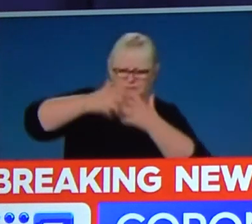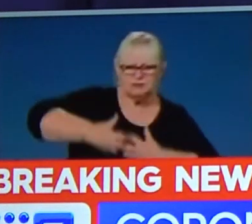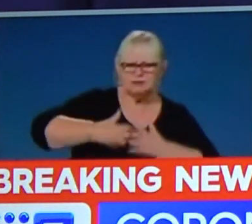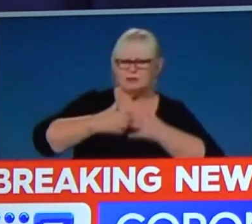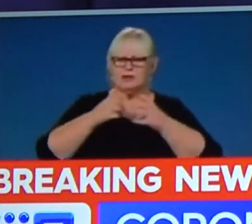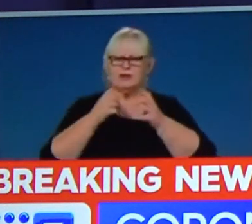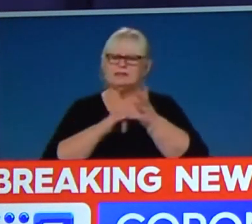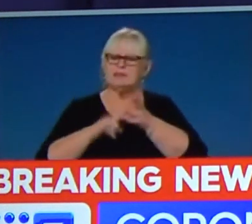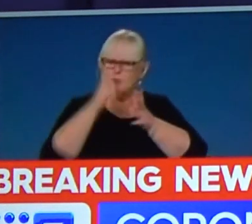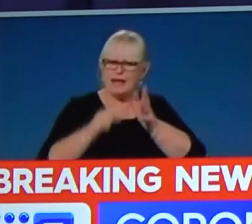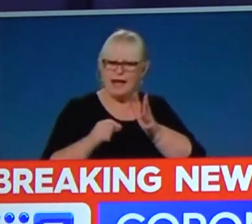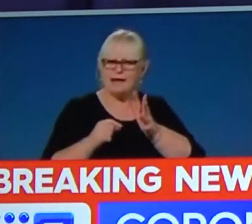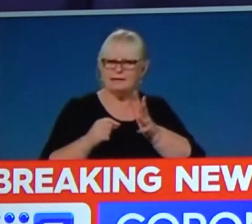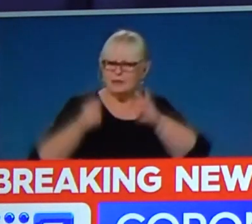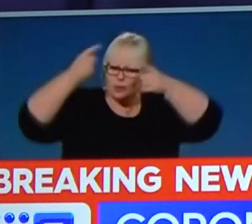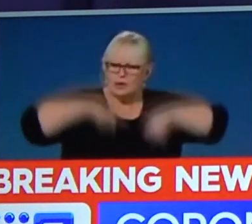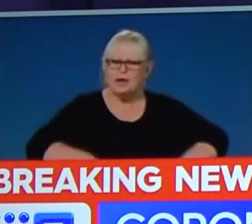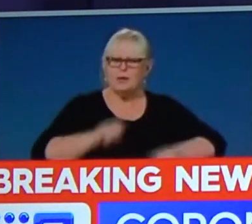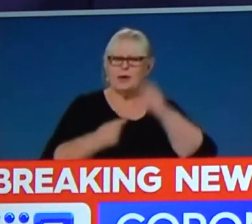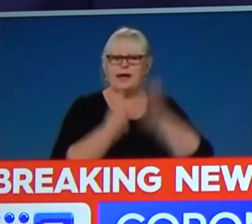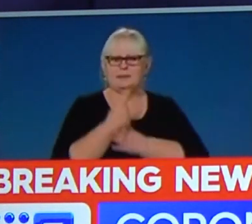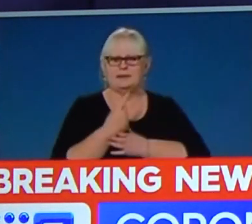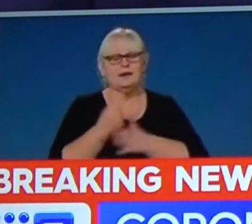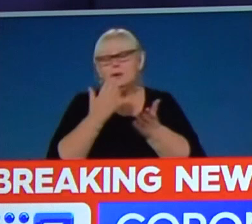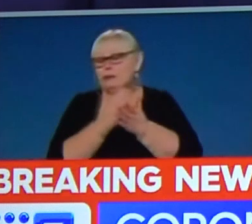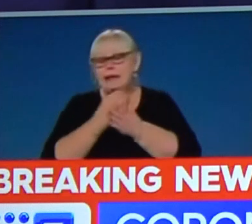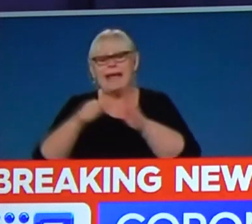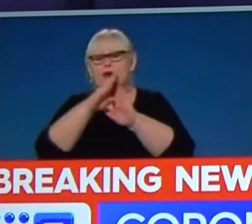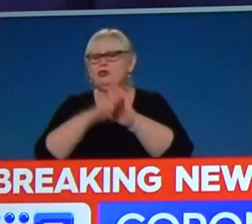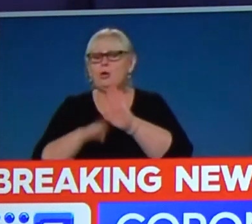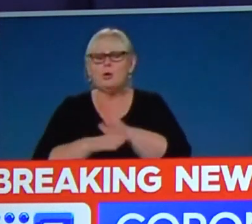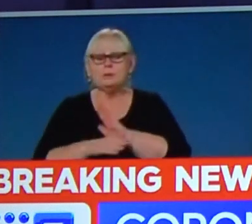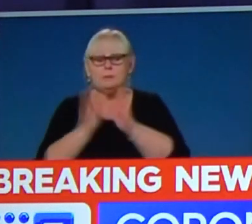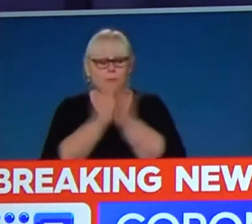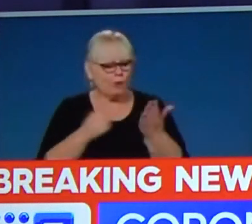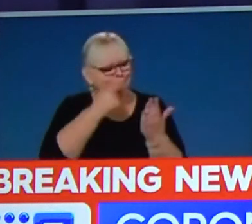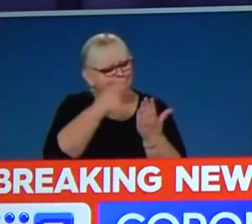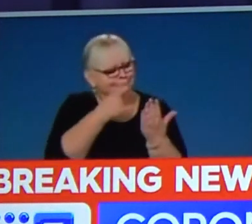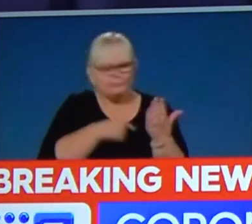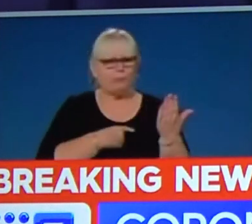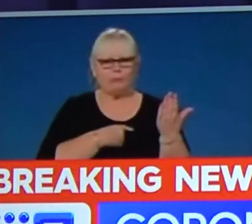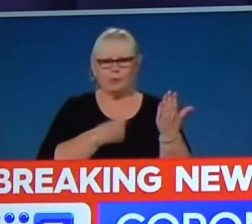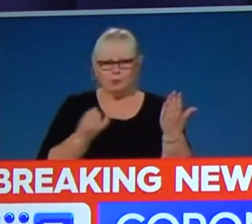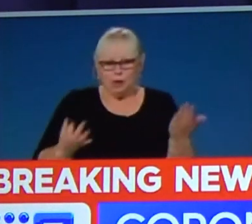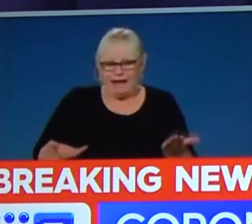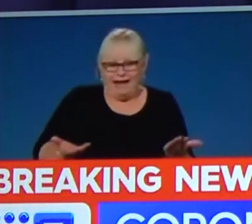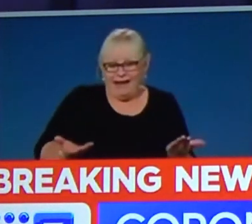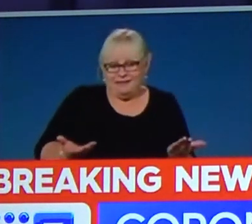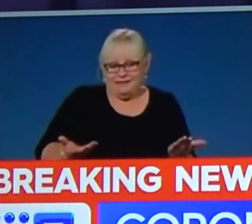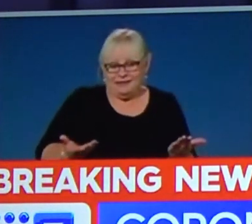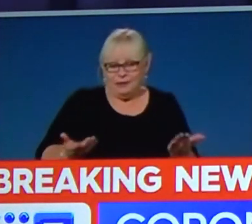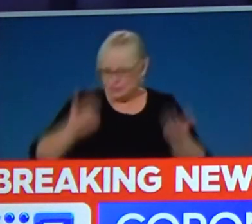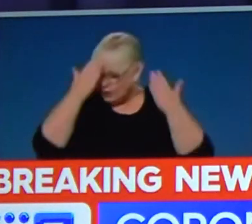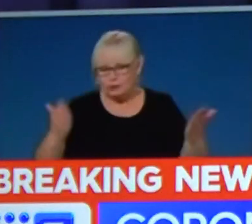down and work these things out. There's no rule book for this. We are in uncharted territory, but the goal should be